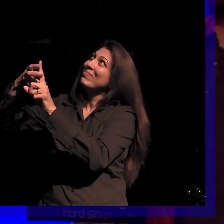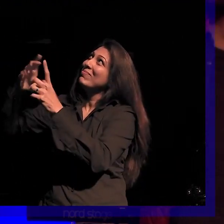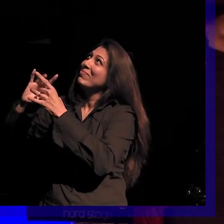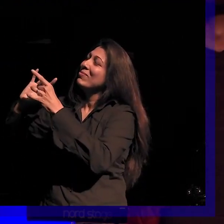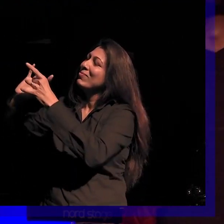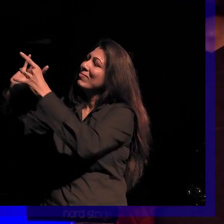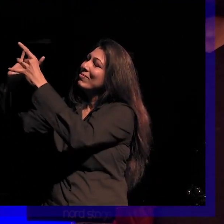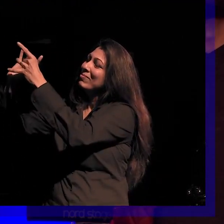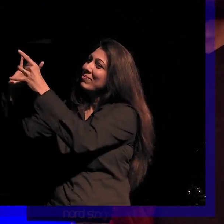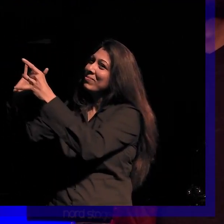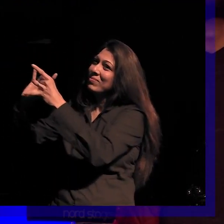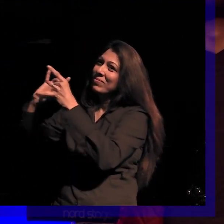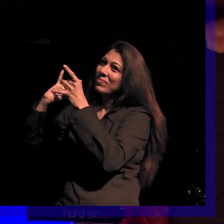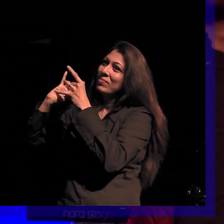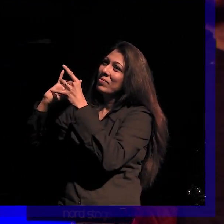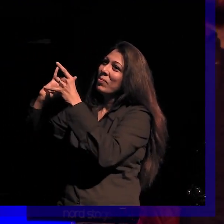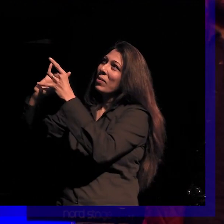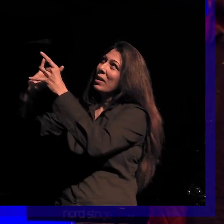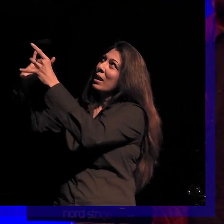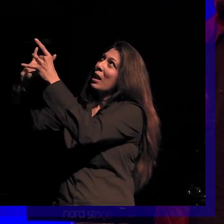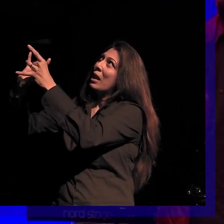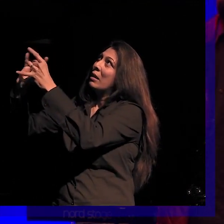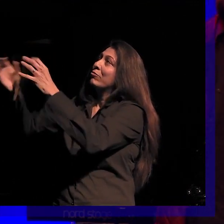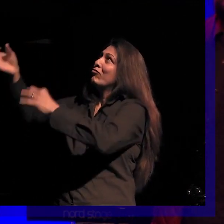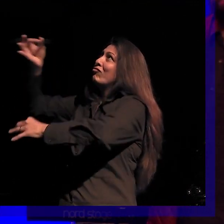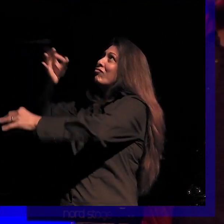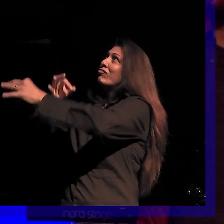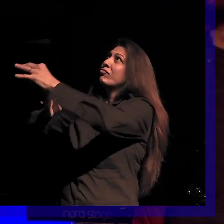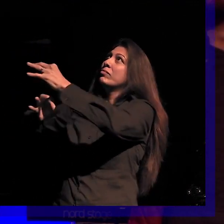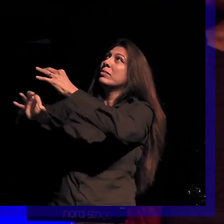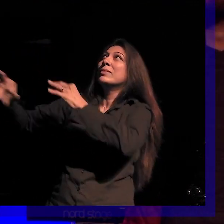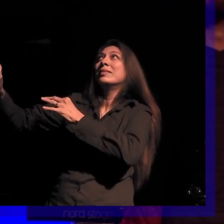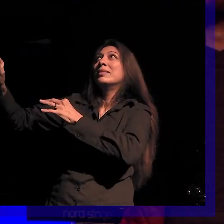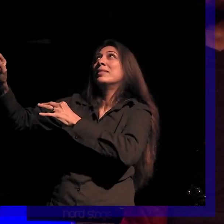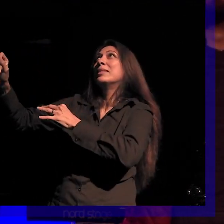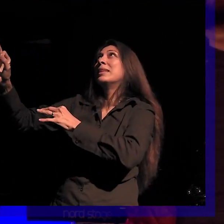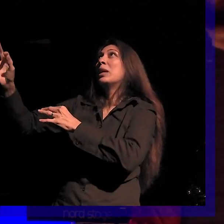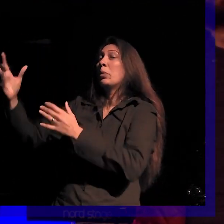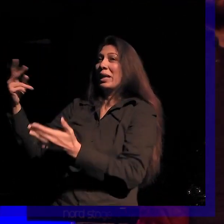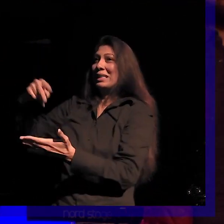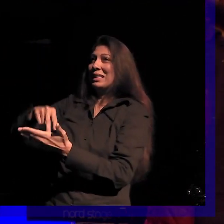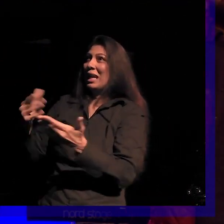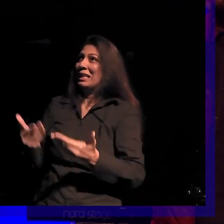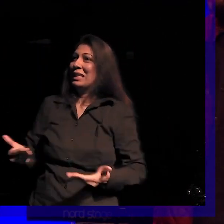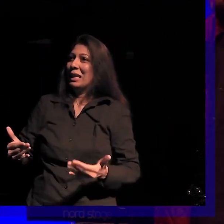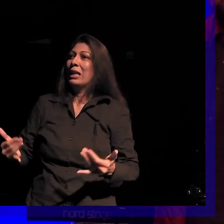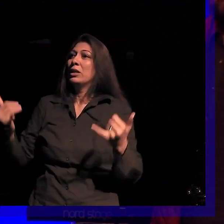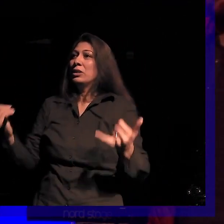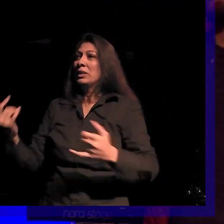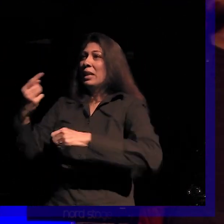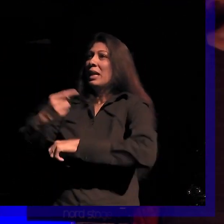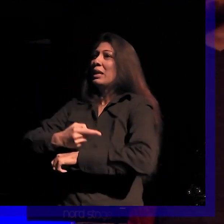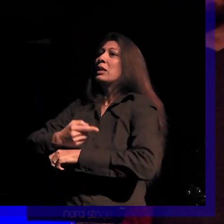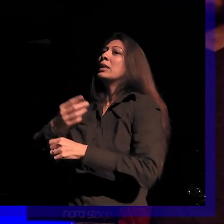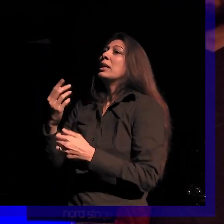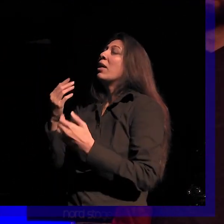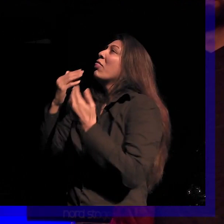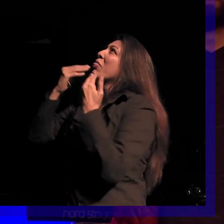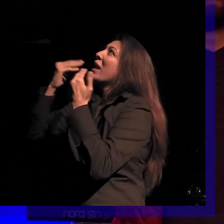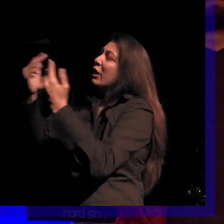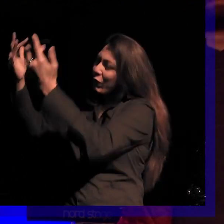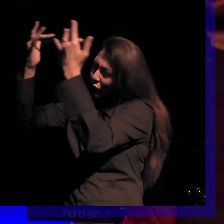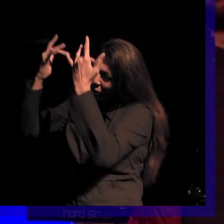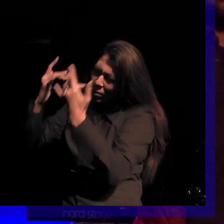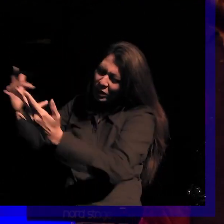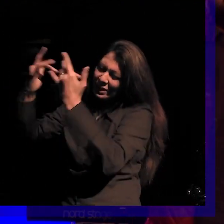You sent your son, Jesus, to take our place. And Father, we can stand here today and say thank you for your mercy. Thank